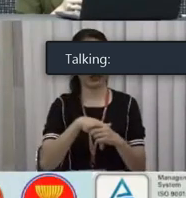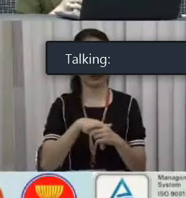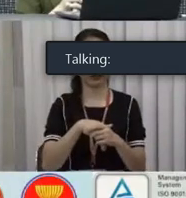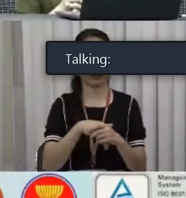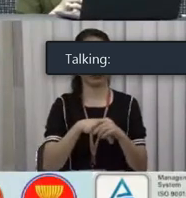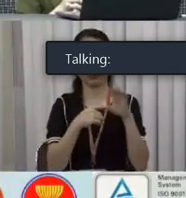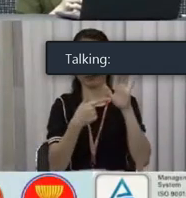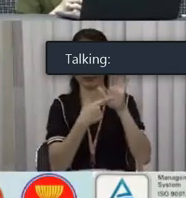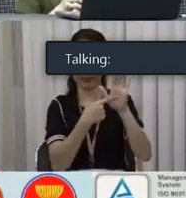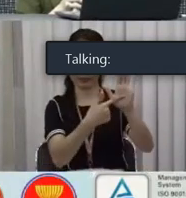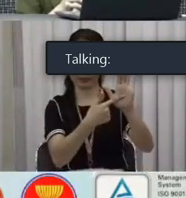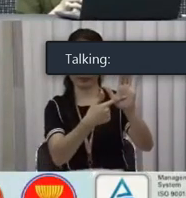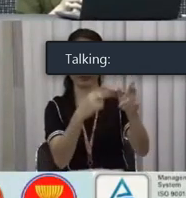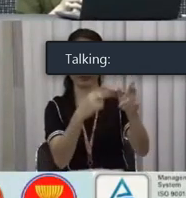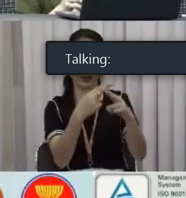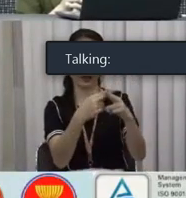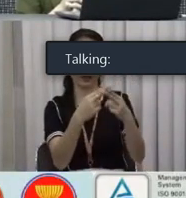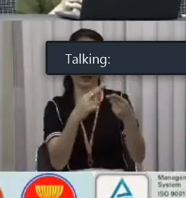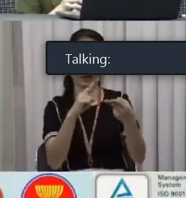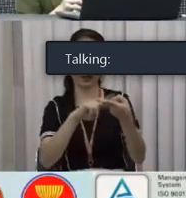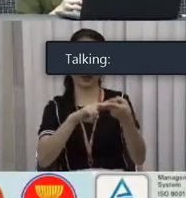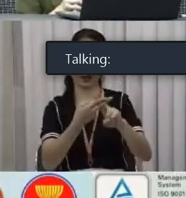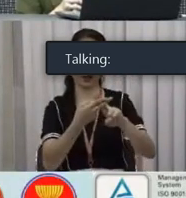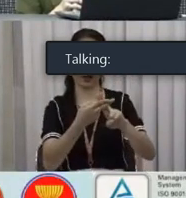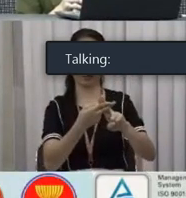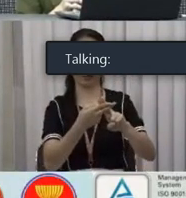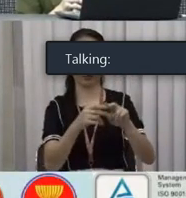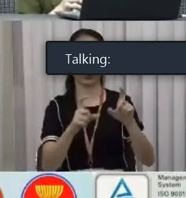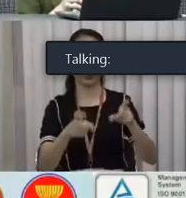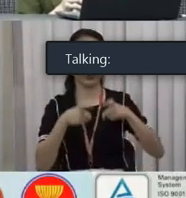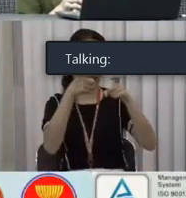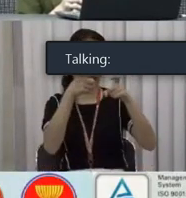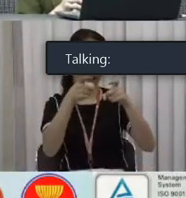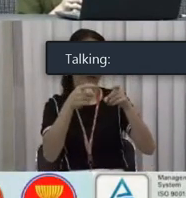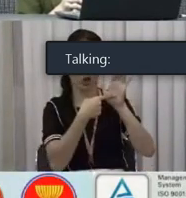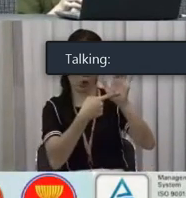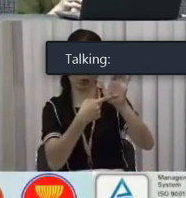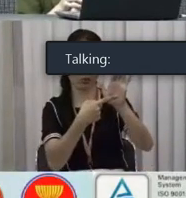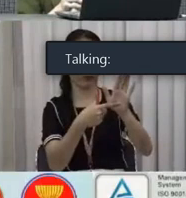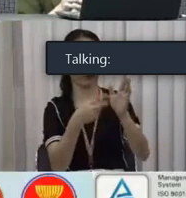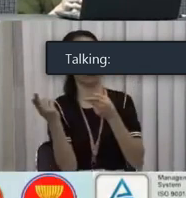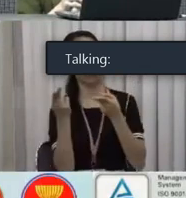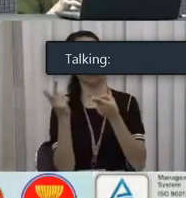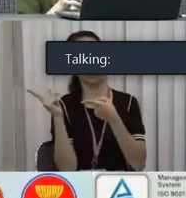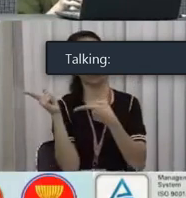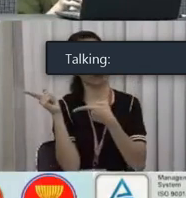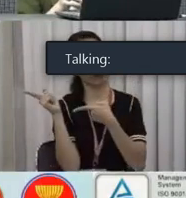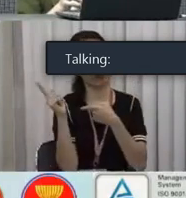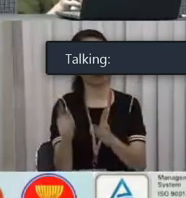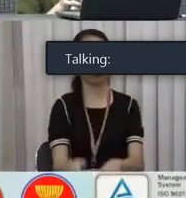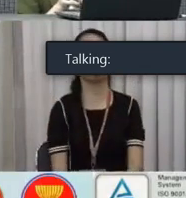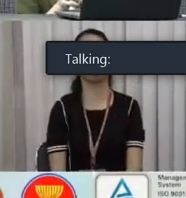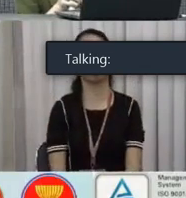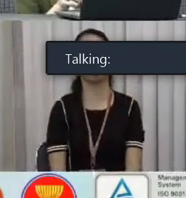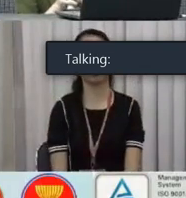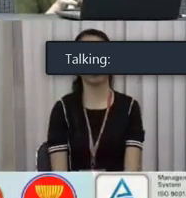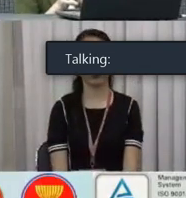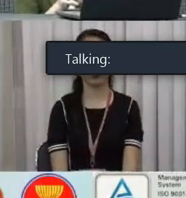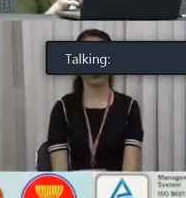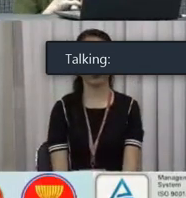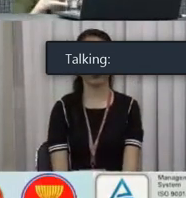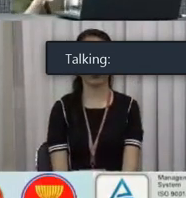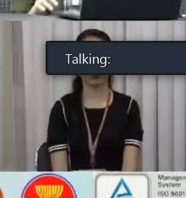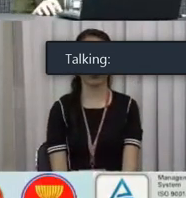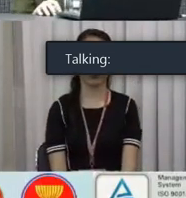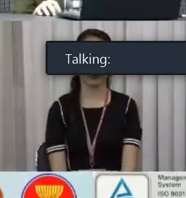among gi-provide sa slide. Now, for researchers and planners and labor market information users, you may also inquire personally, pero dili